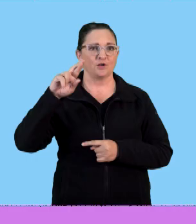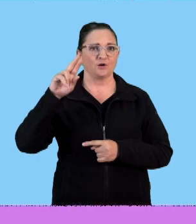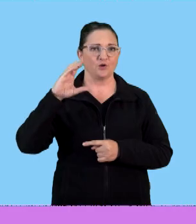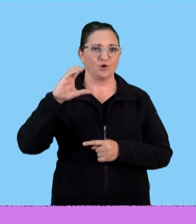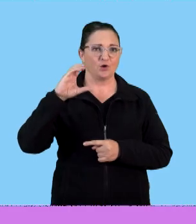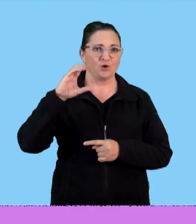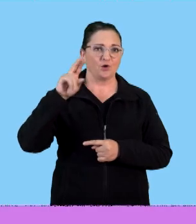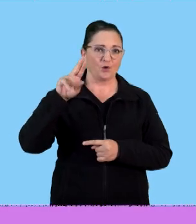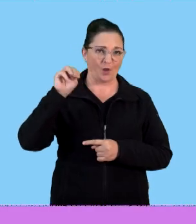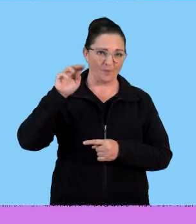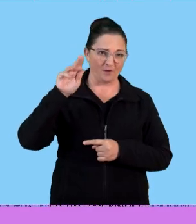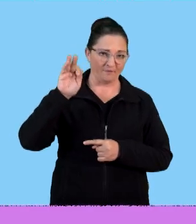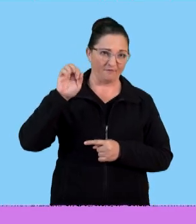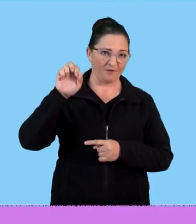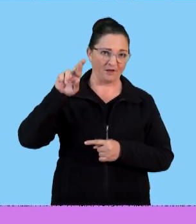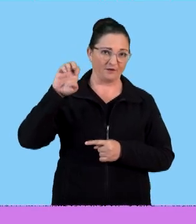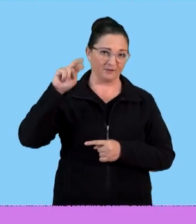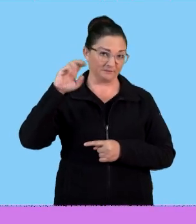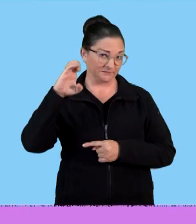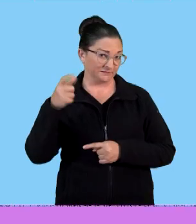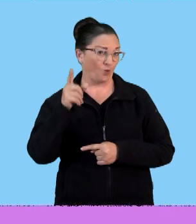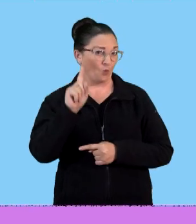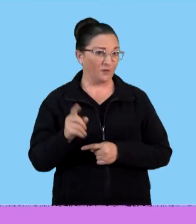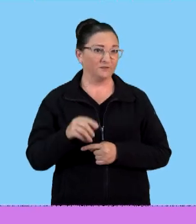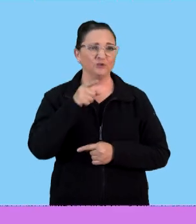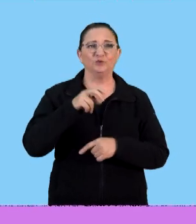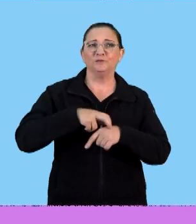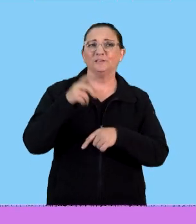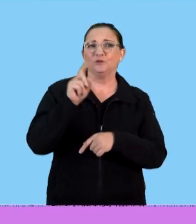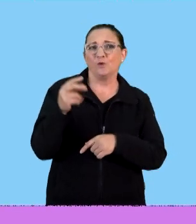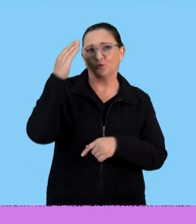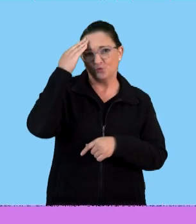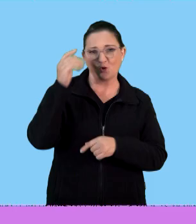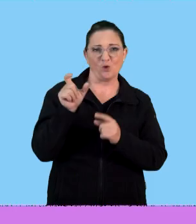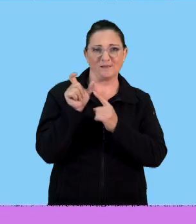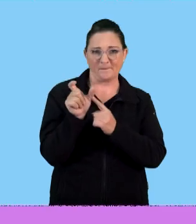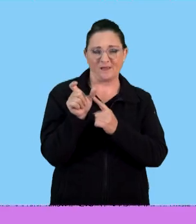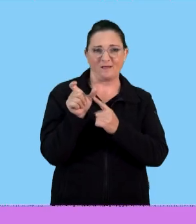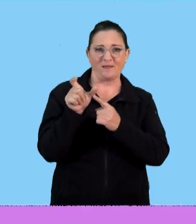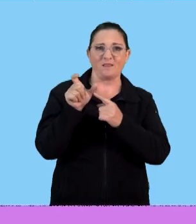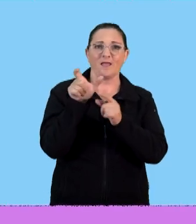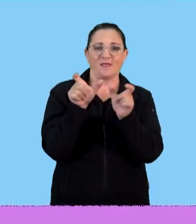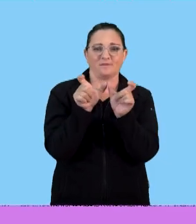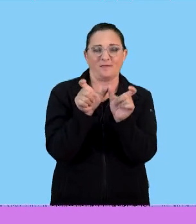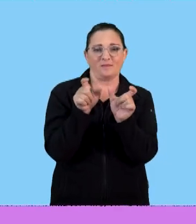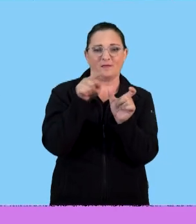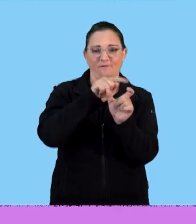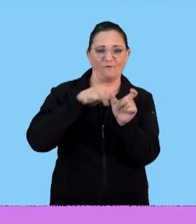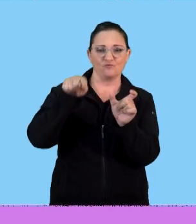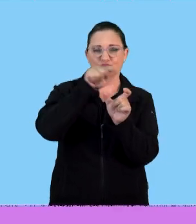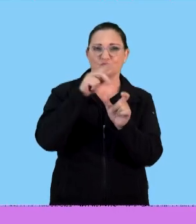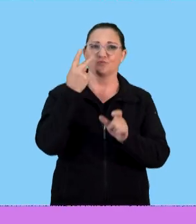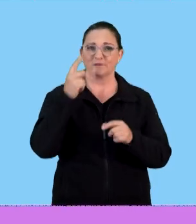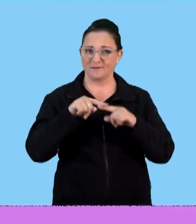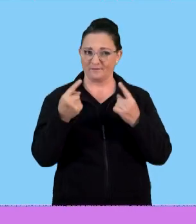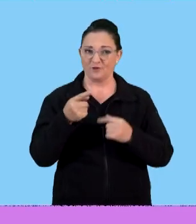diameter and radius. Also important is that you must be able to use appropriate formulae successfully, and